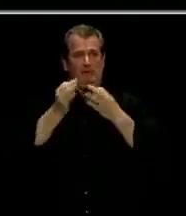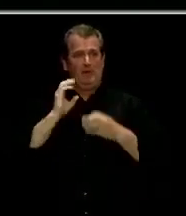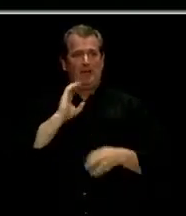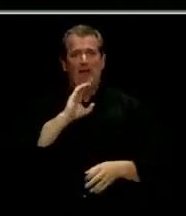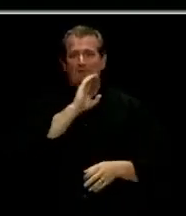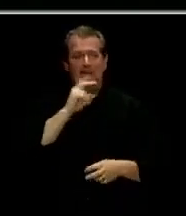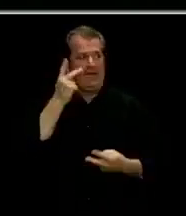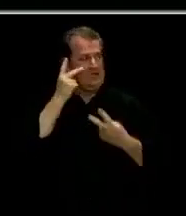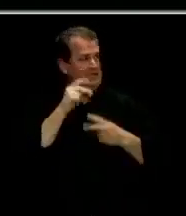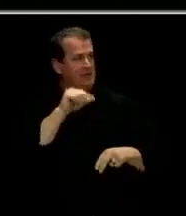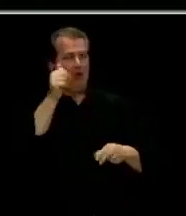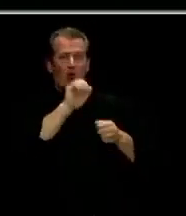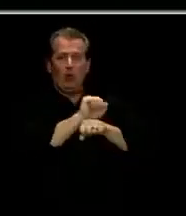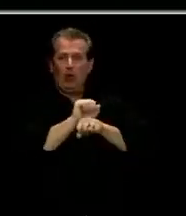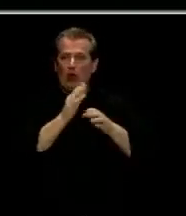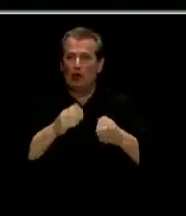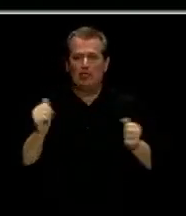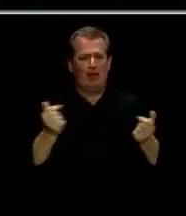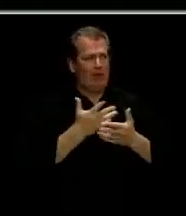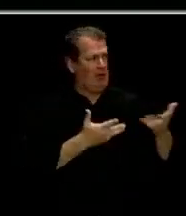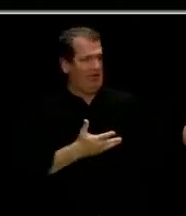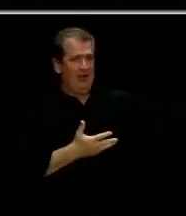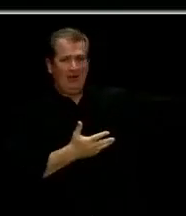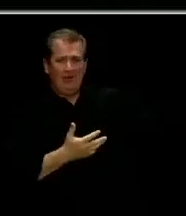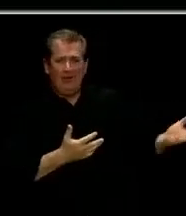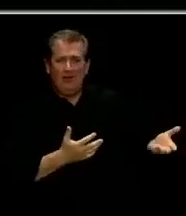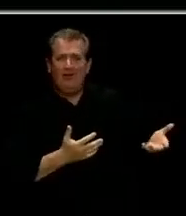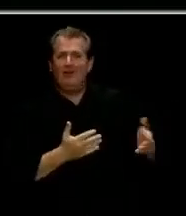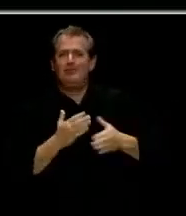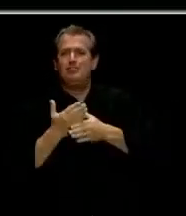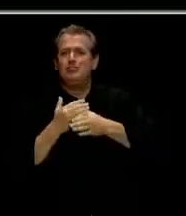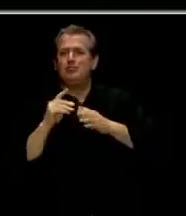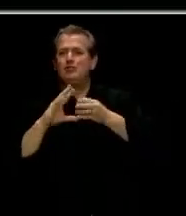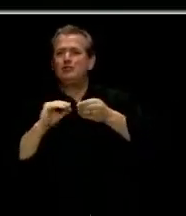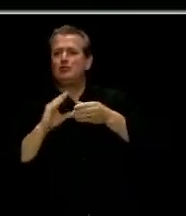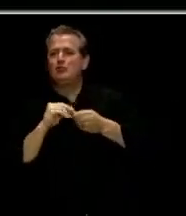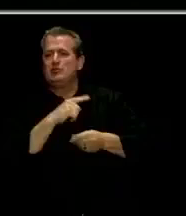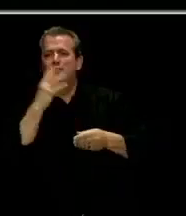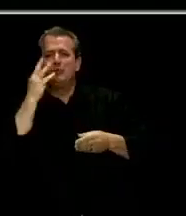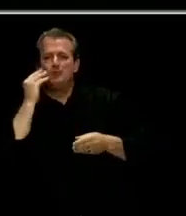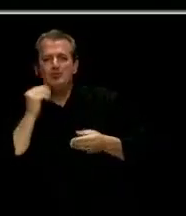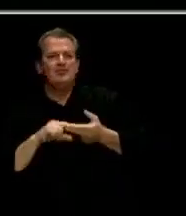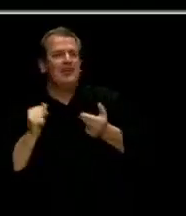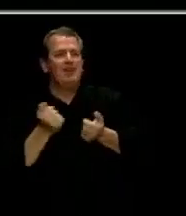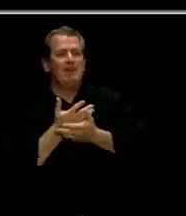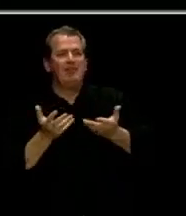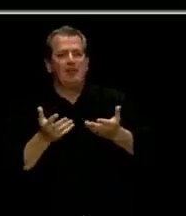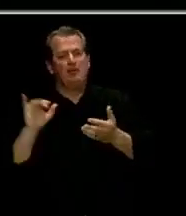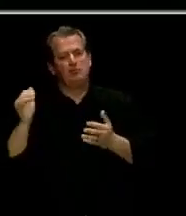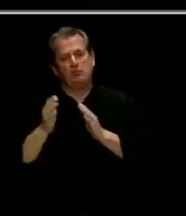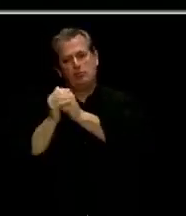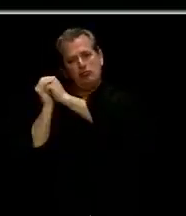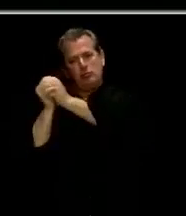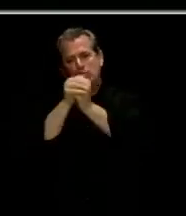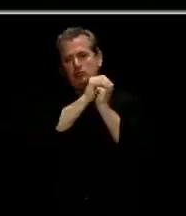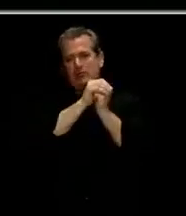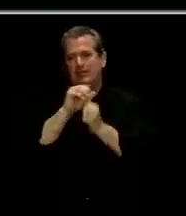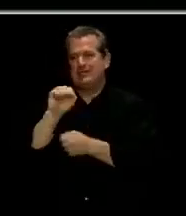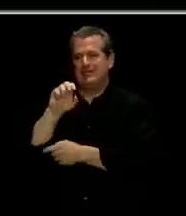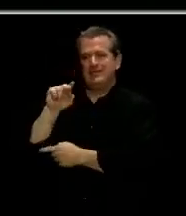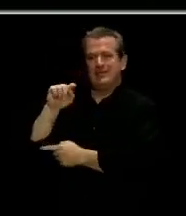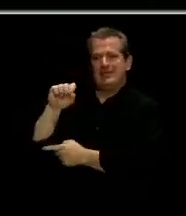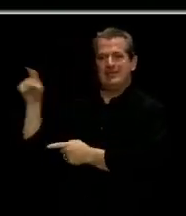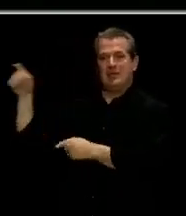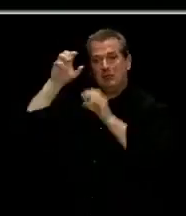see my colleagues, Jay Collins and everyone up here sharing their insights. And I just want to congratulate our Senate President, Kathleen